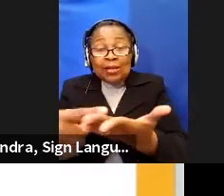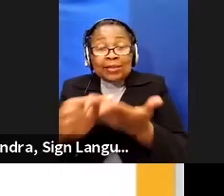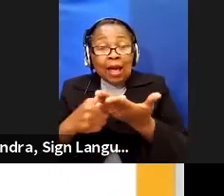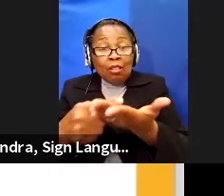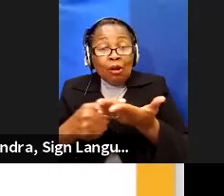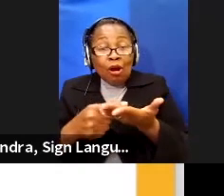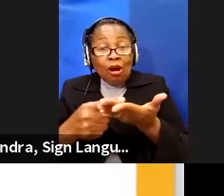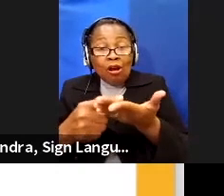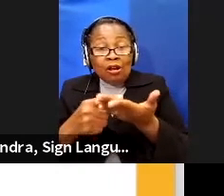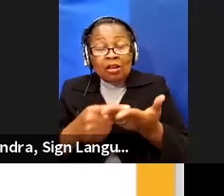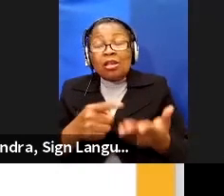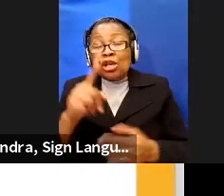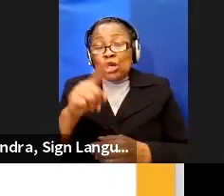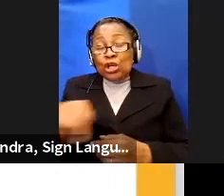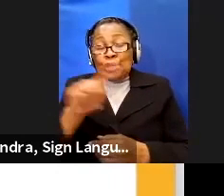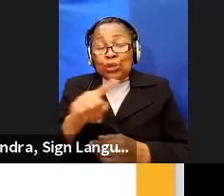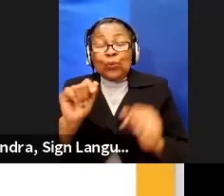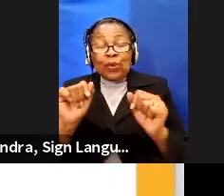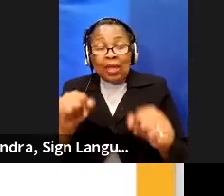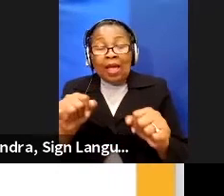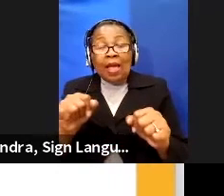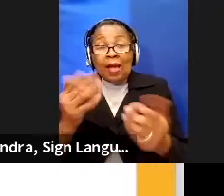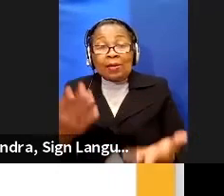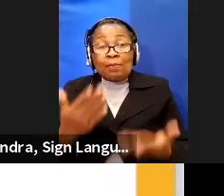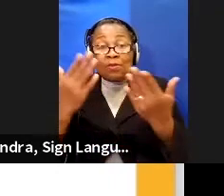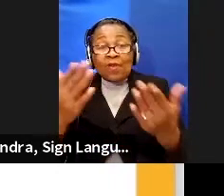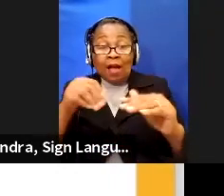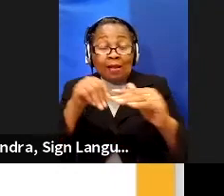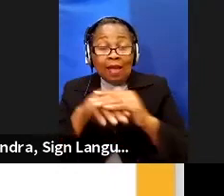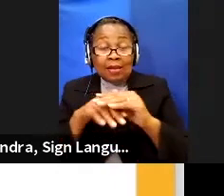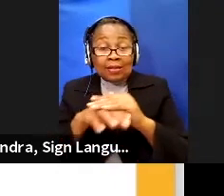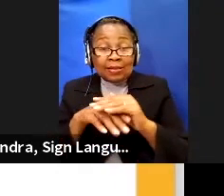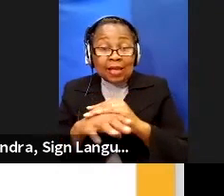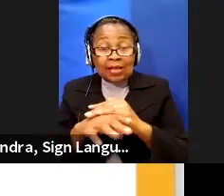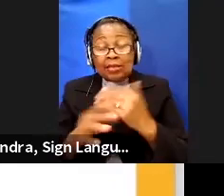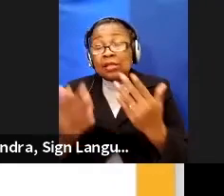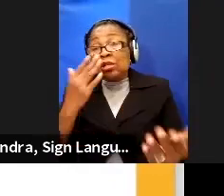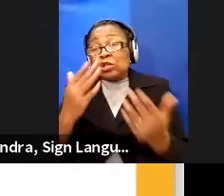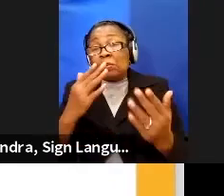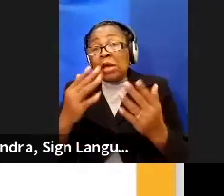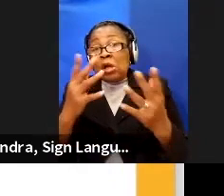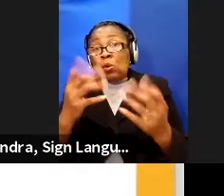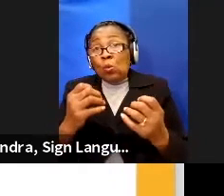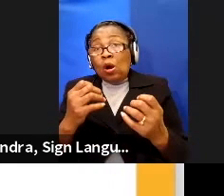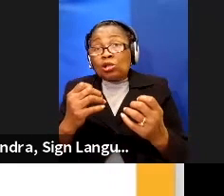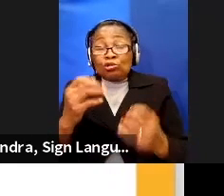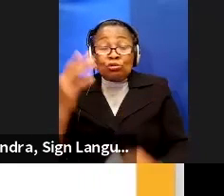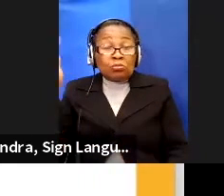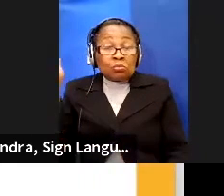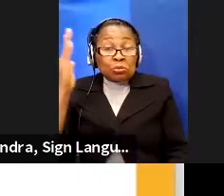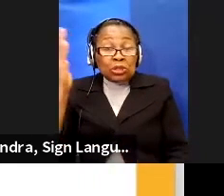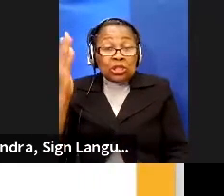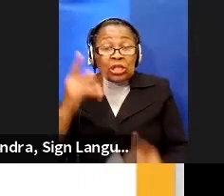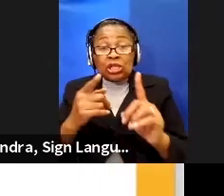that you can provide access. You may want to also present to your local hearing